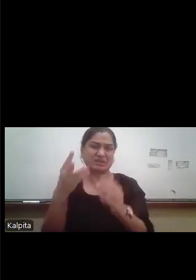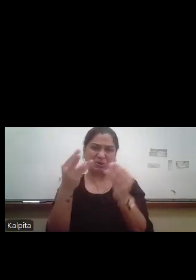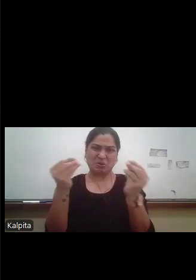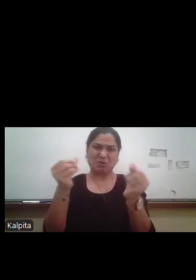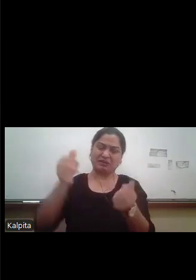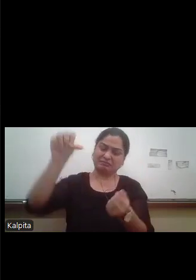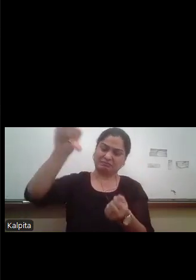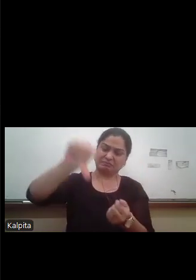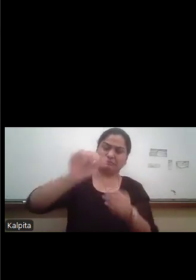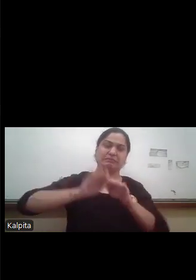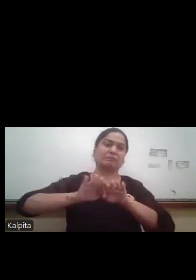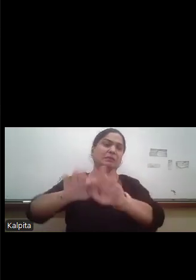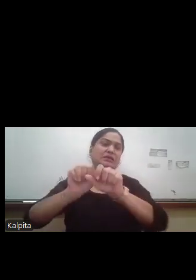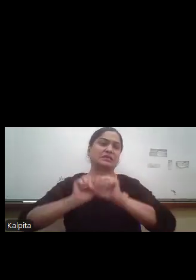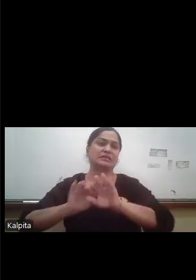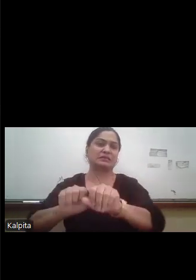somebody.